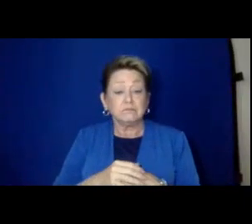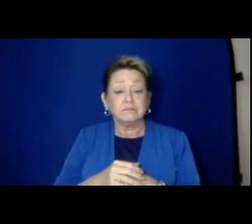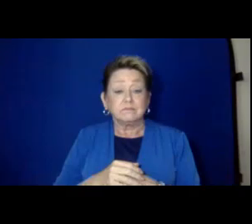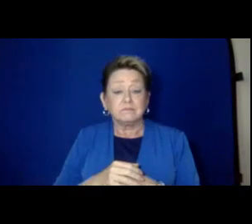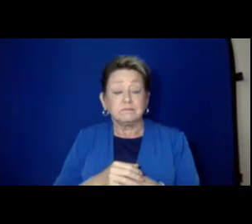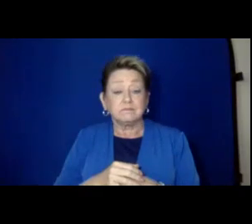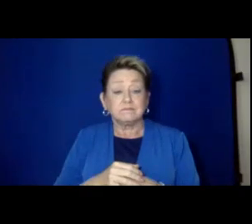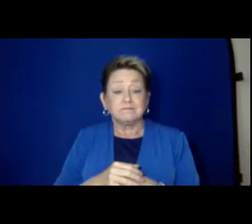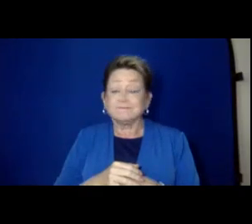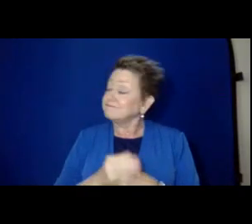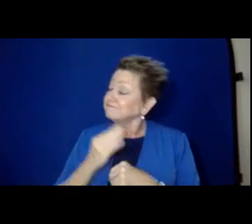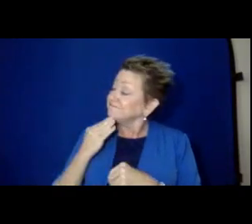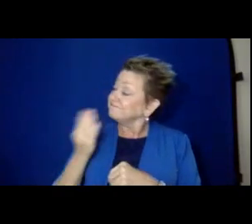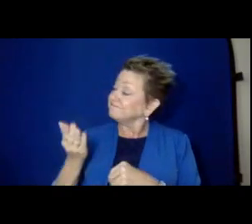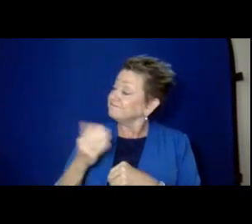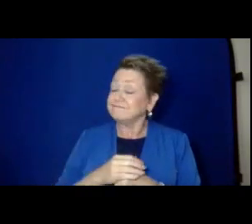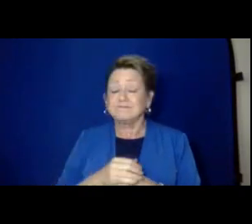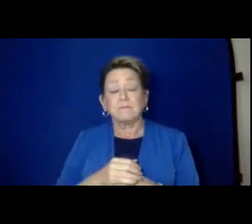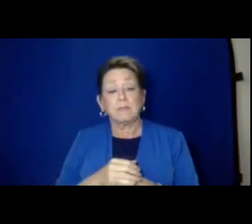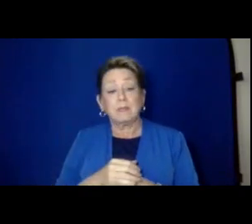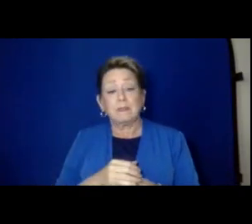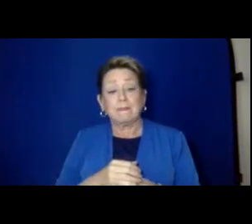Thank you.